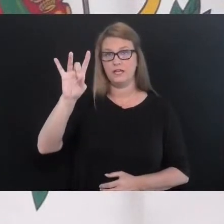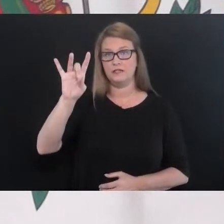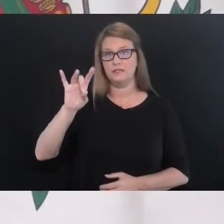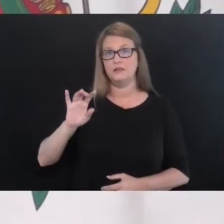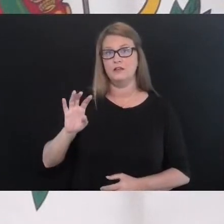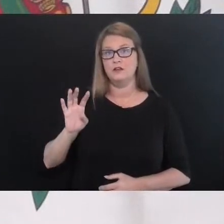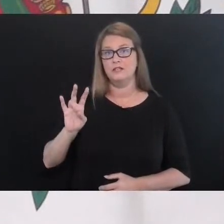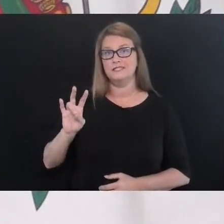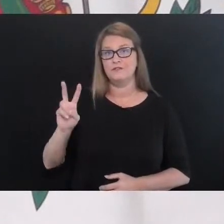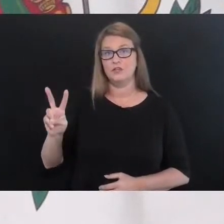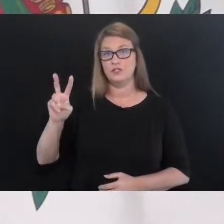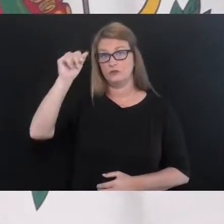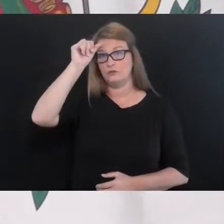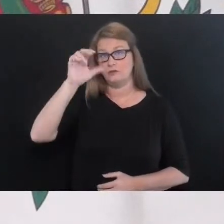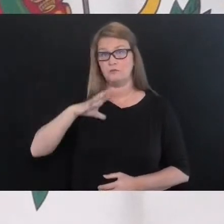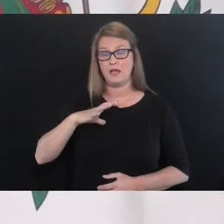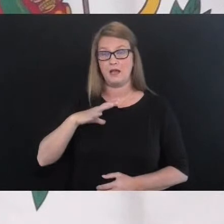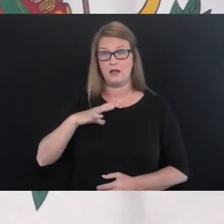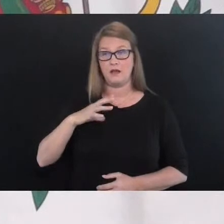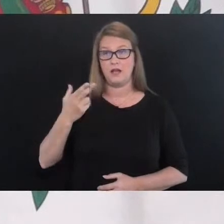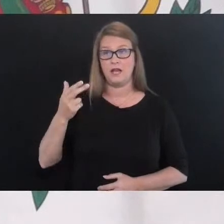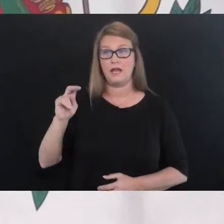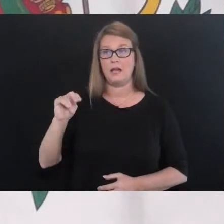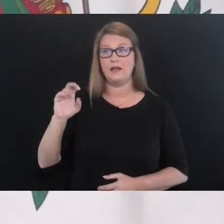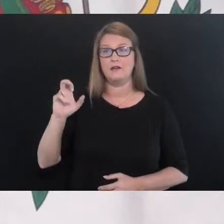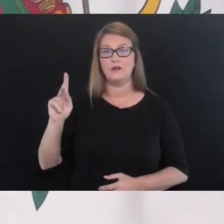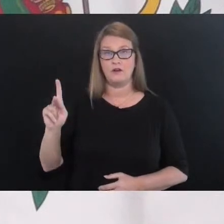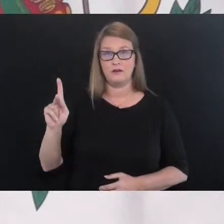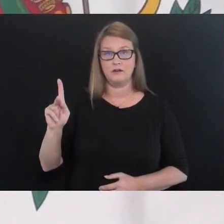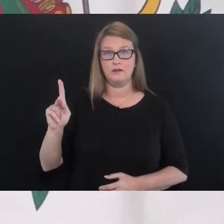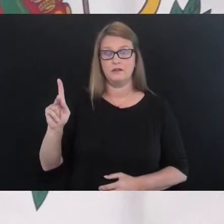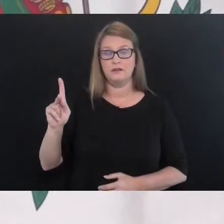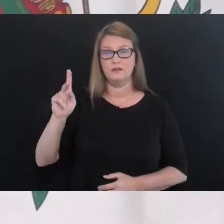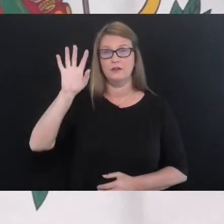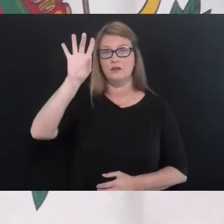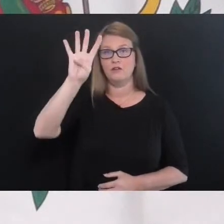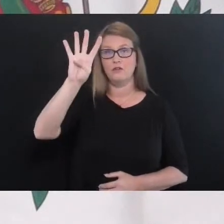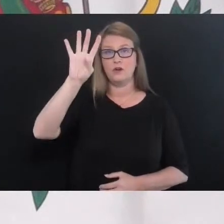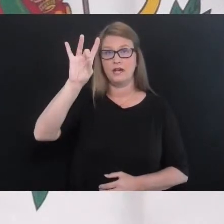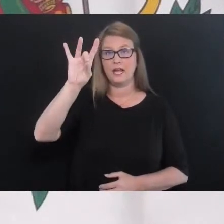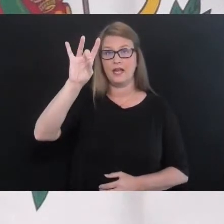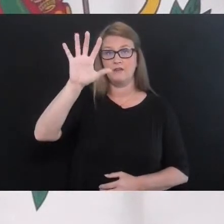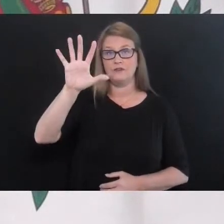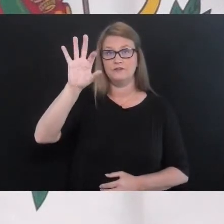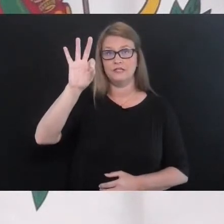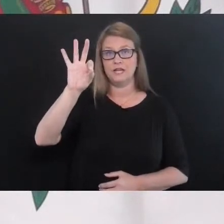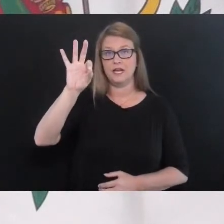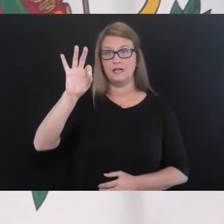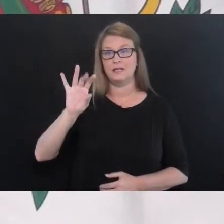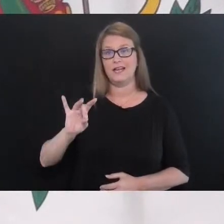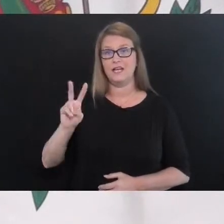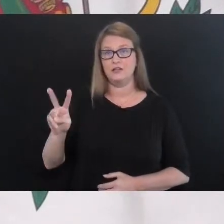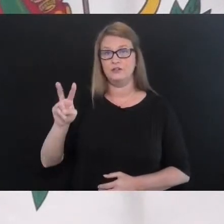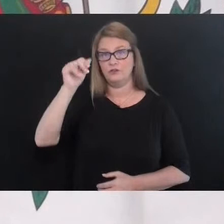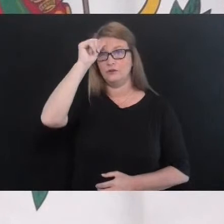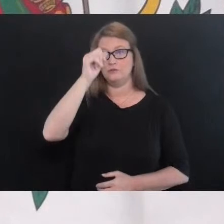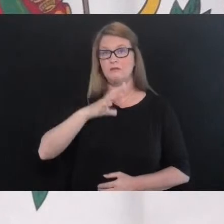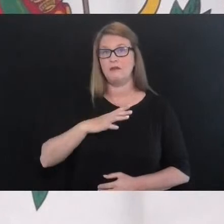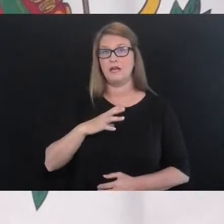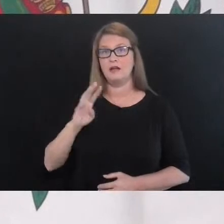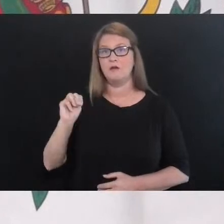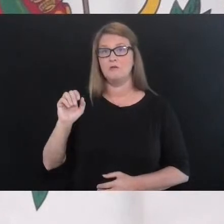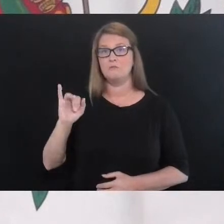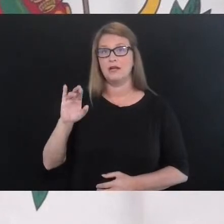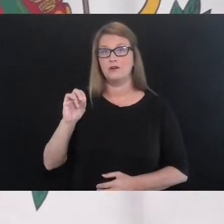a 72-year-old male from Hancock County. The 4,859th death, an 82-year-old male from